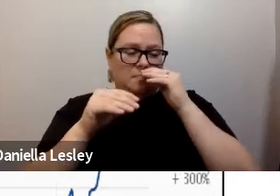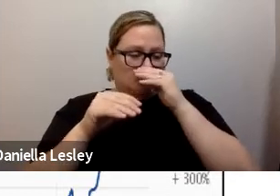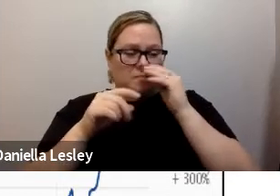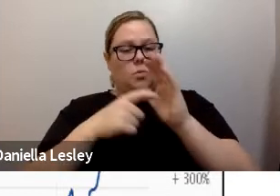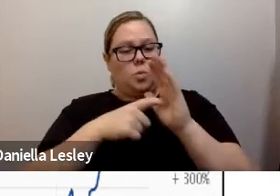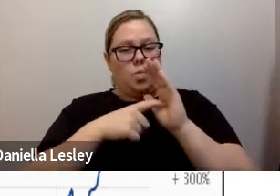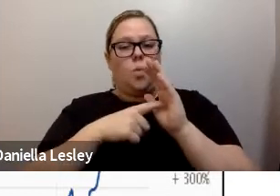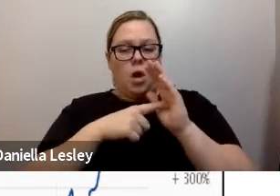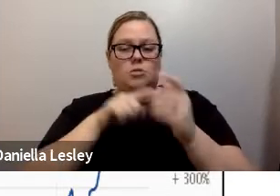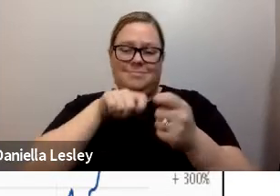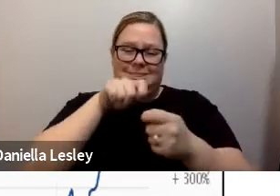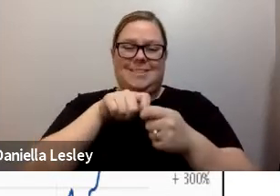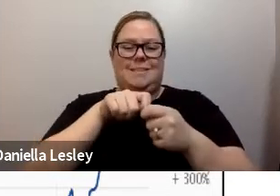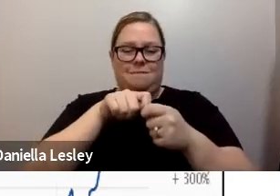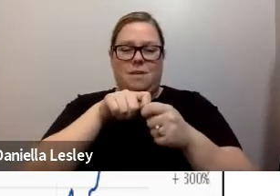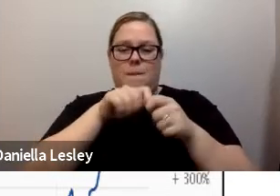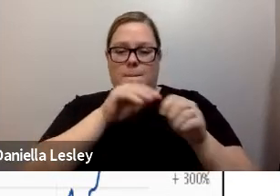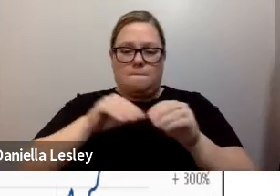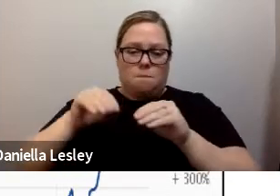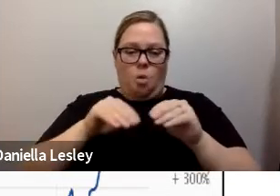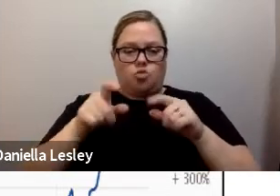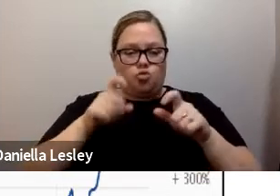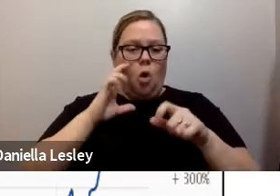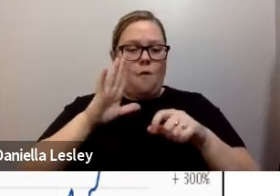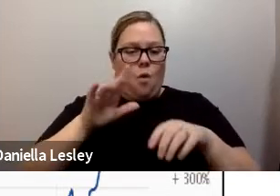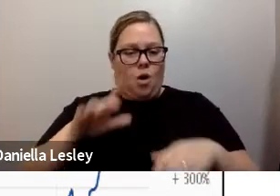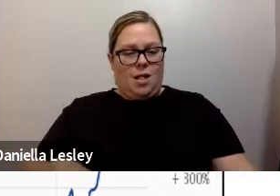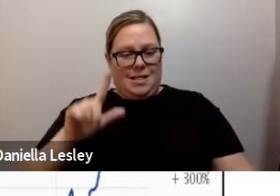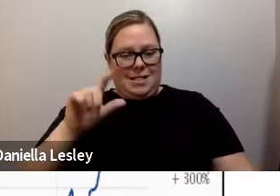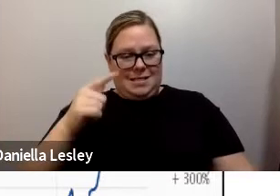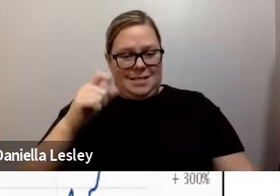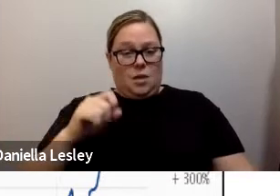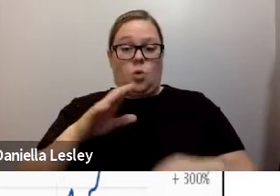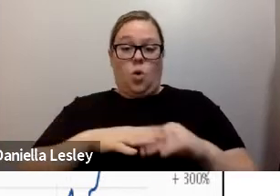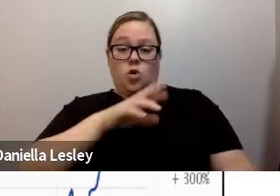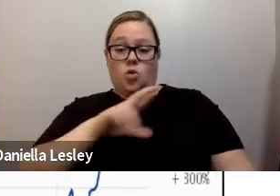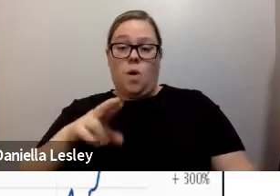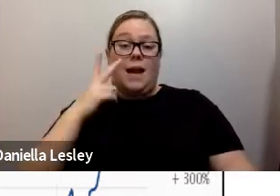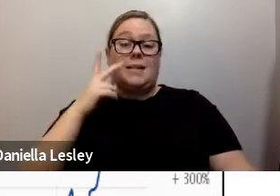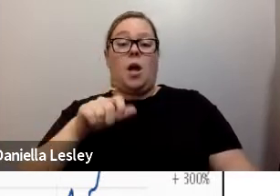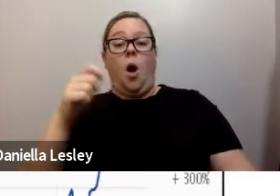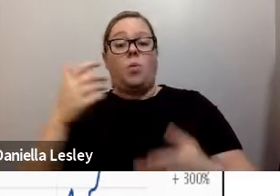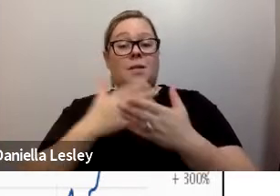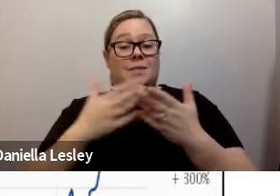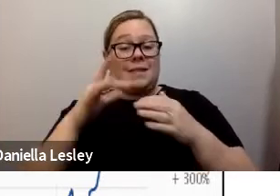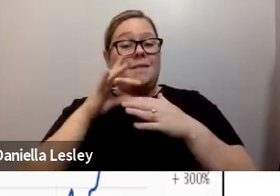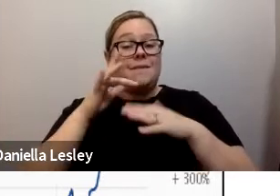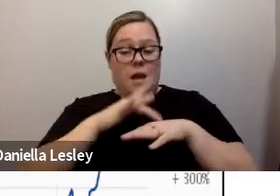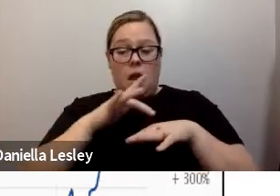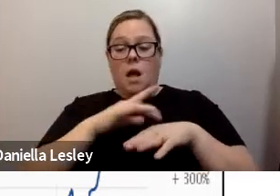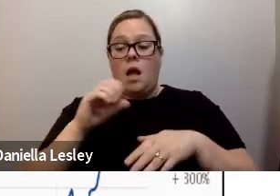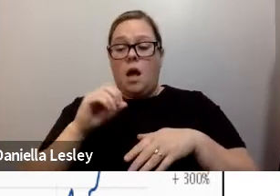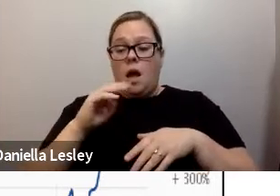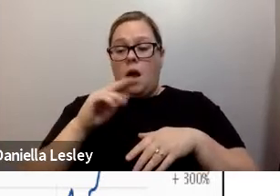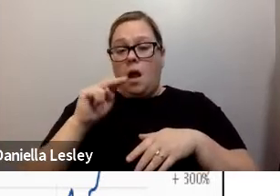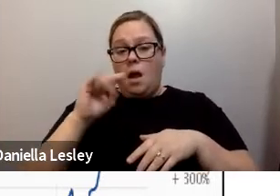control of your lower limbs. On the right, you see the other thing that's out there for VR. That's an omnidirectional